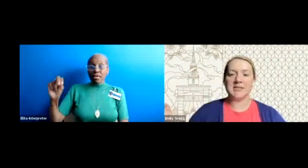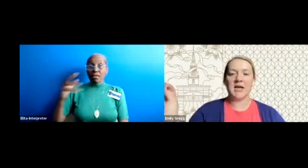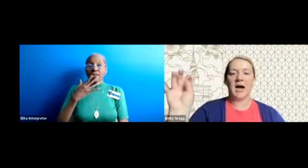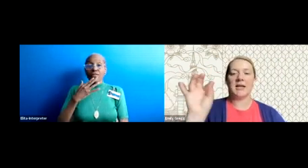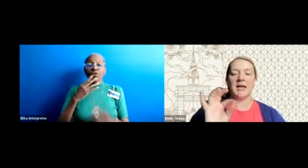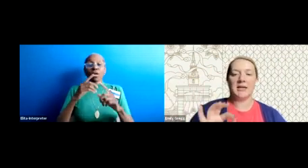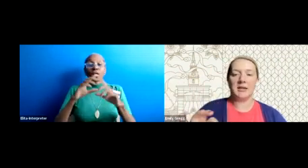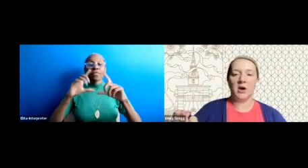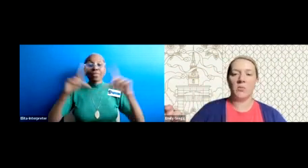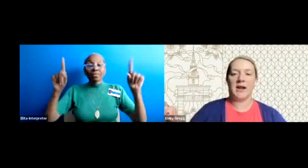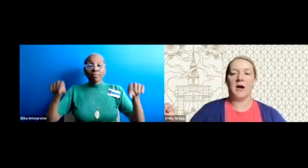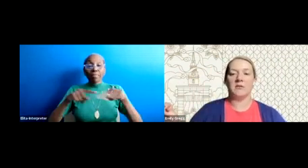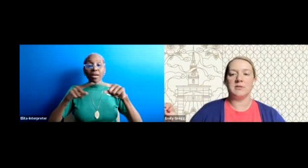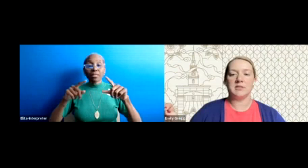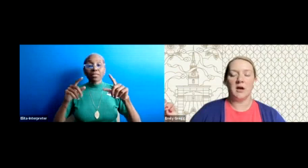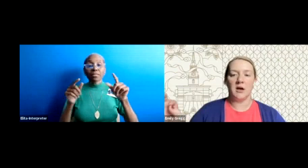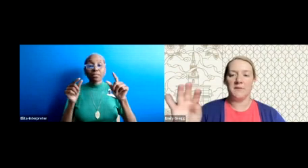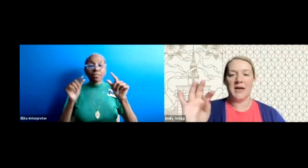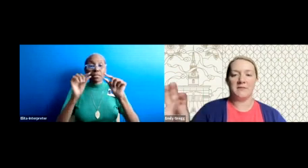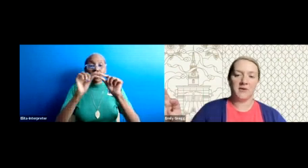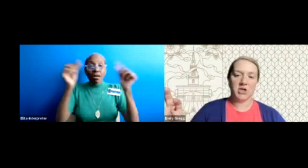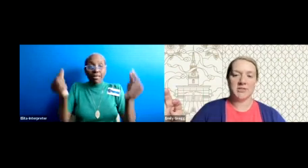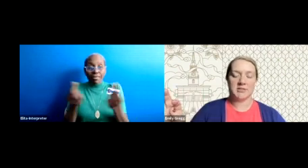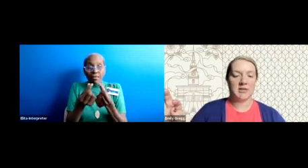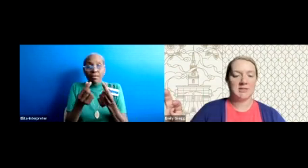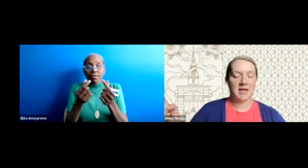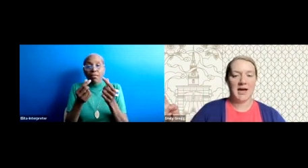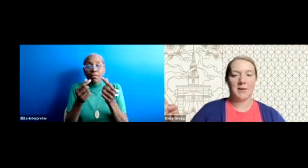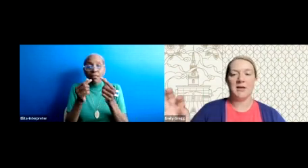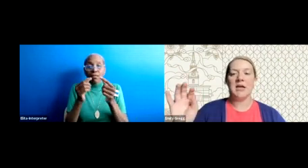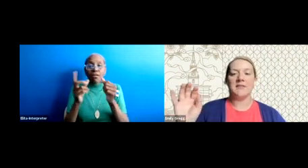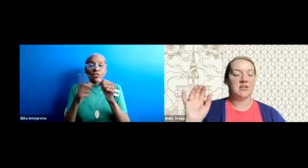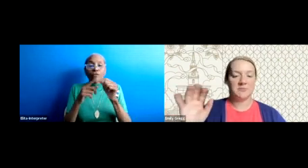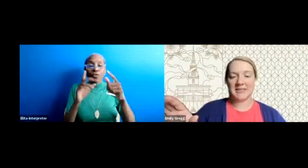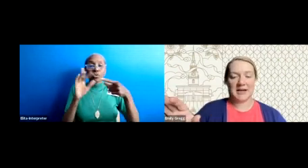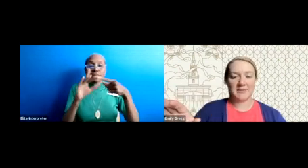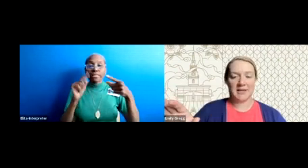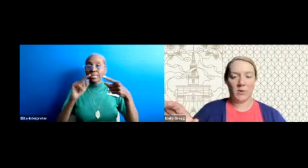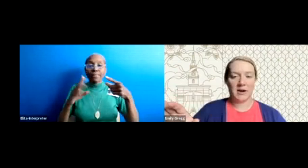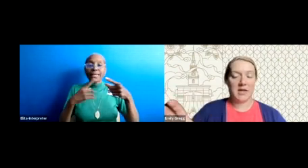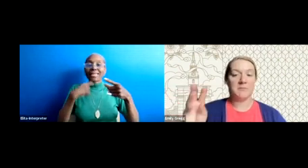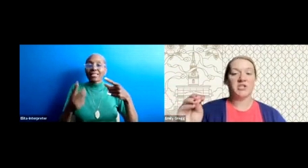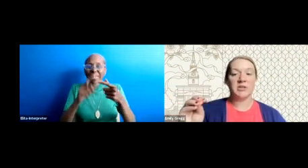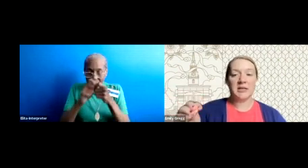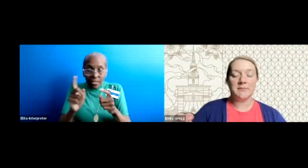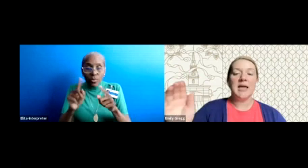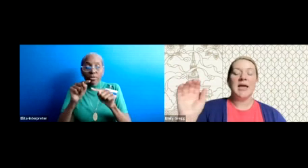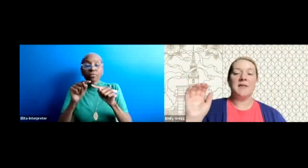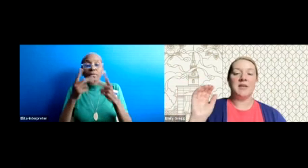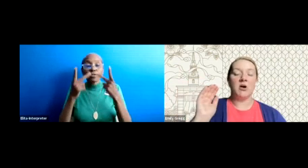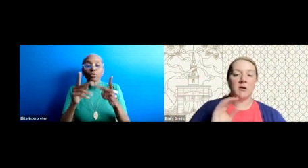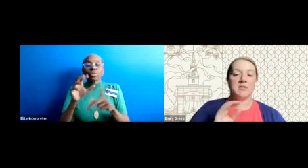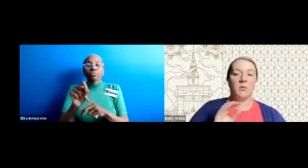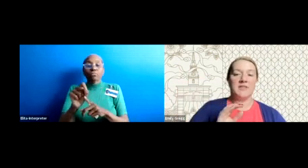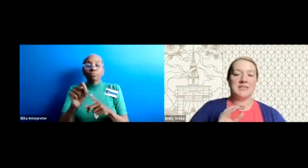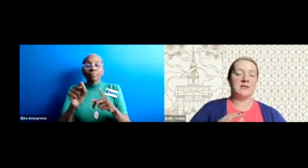box that's highlighted around that first tab. That tells me exactly where I am visually.